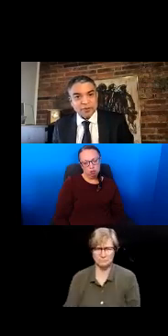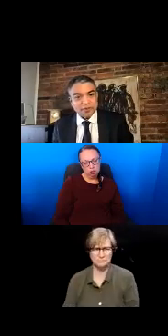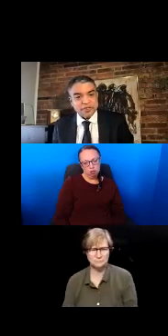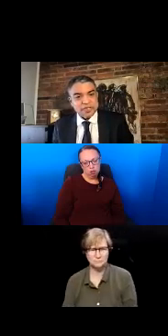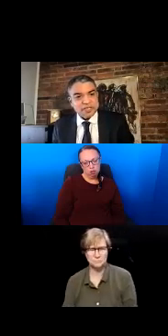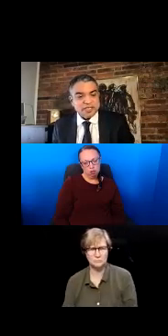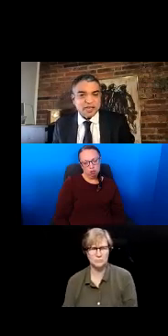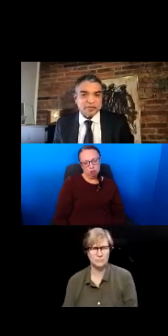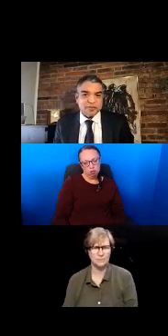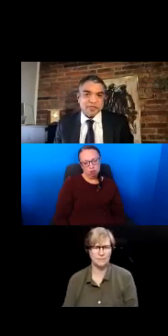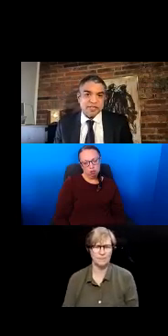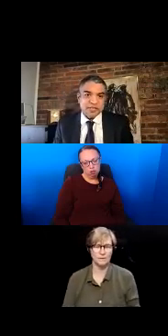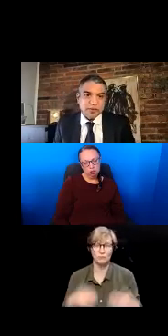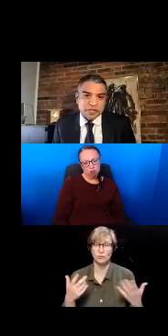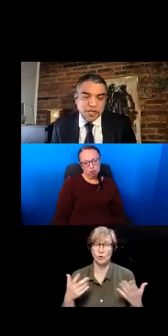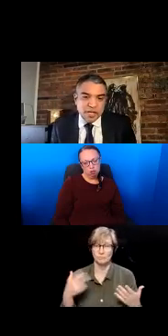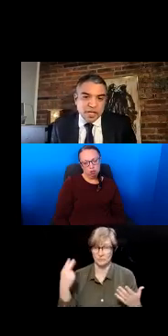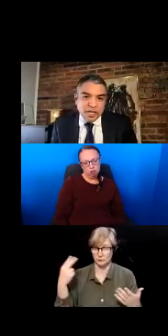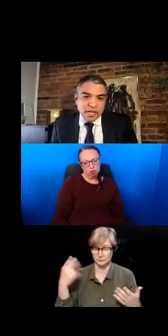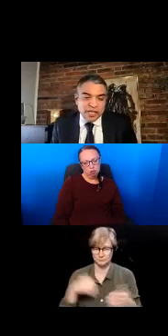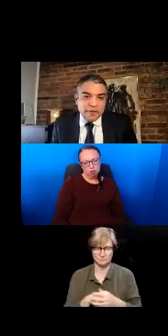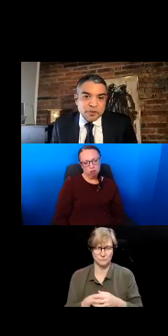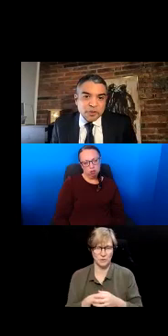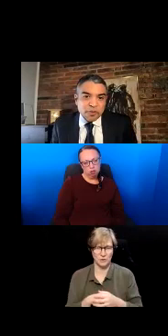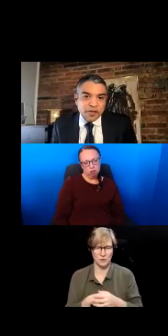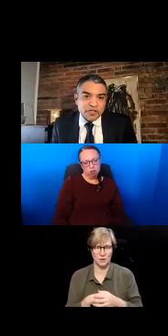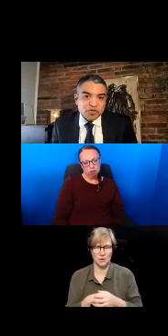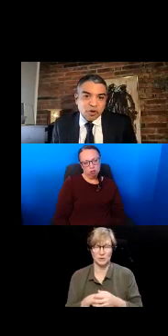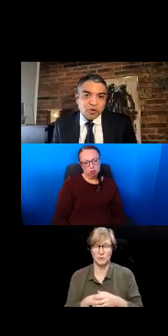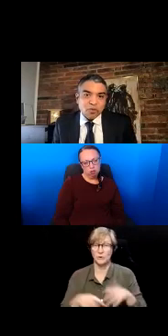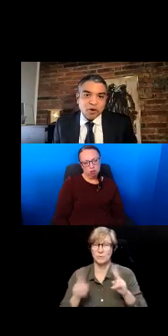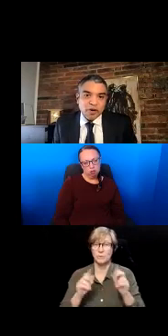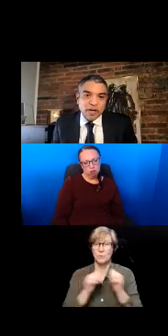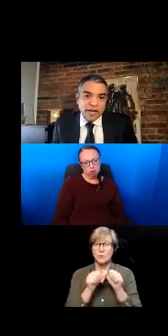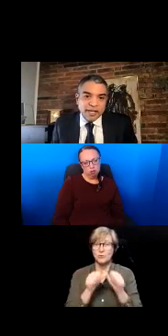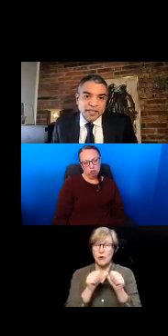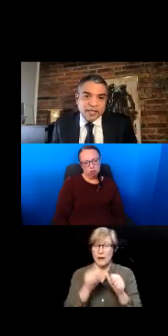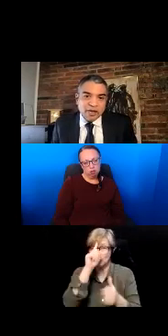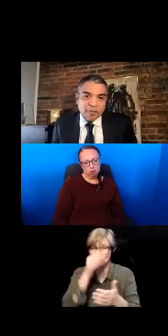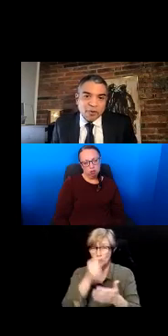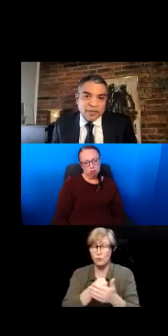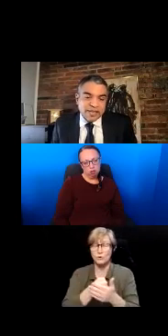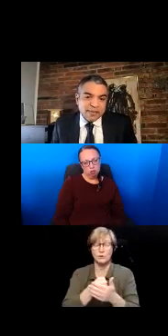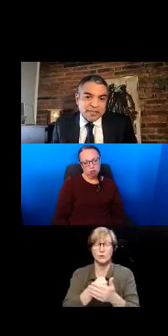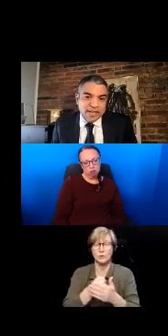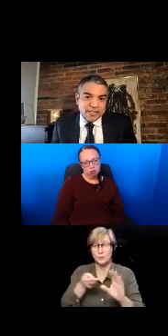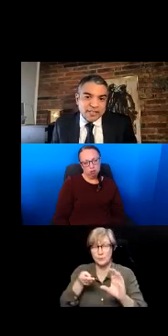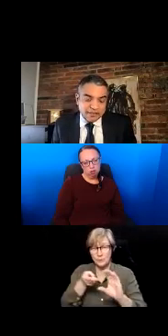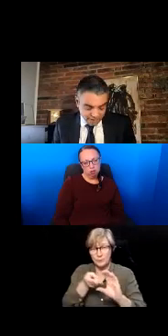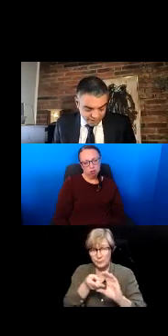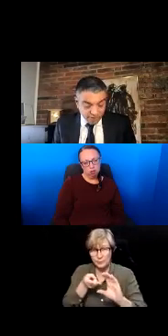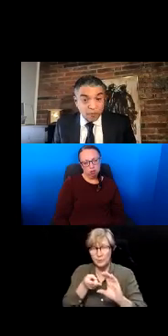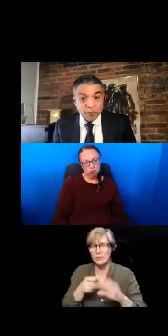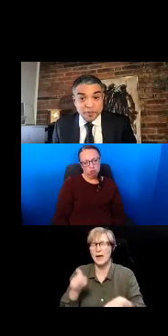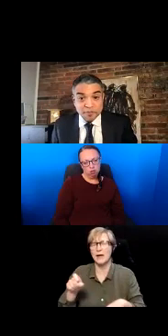what people were doing. So this comes from a study in which individuals with chronic stroke were in the scanner performing a naming task,